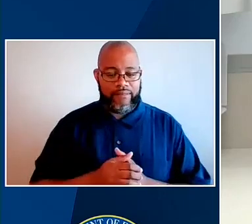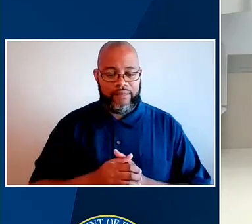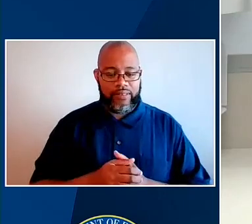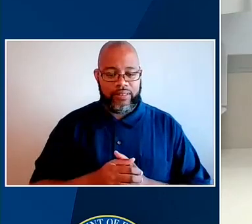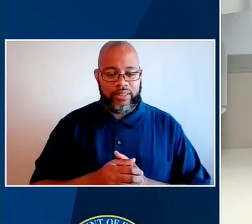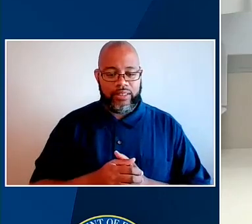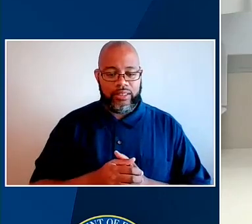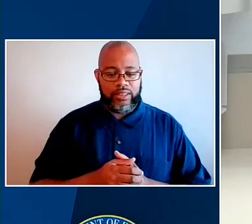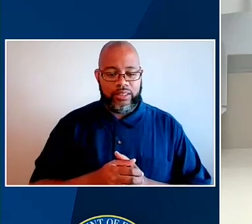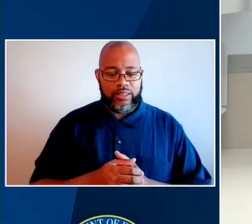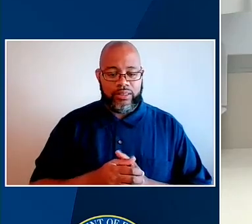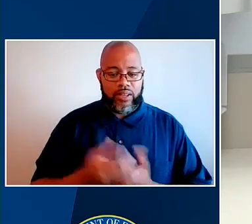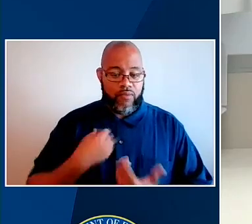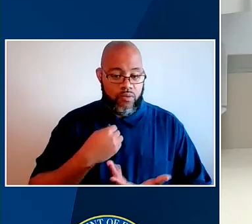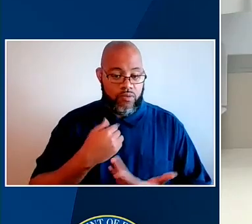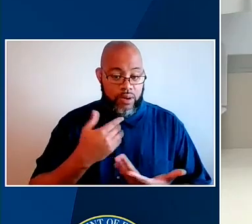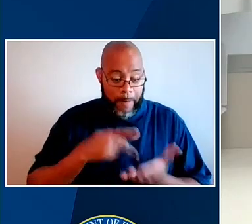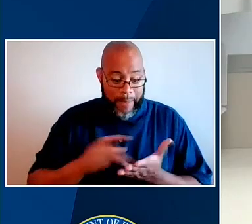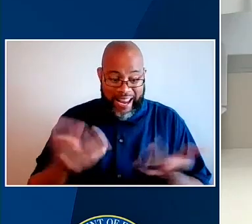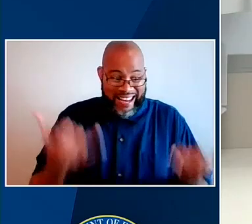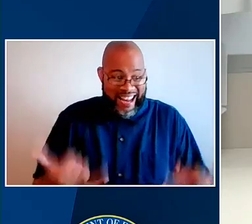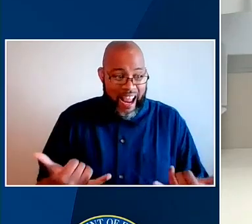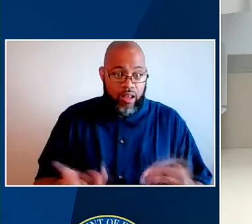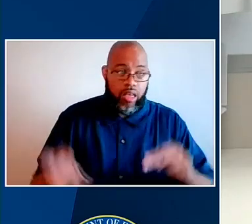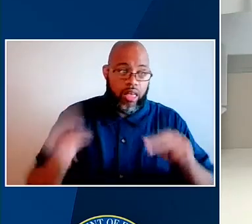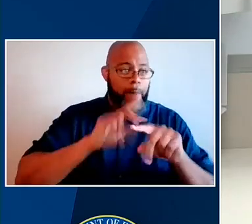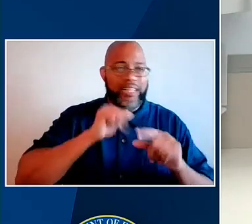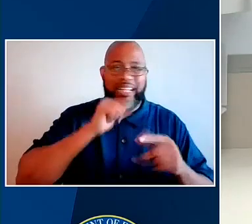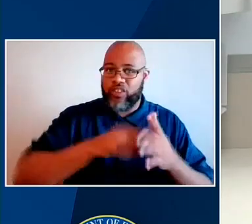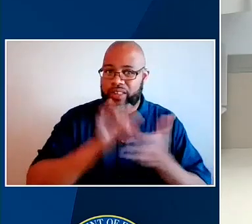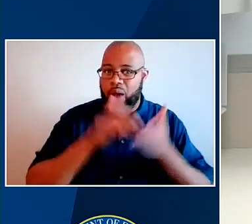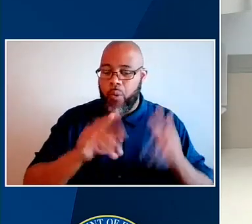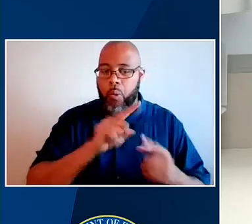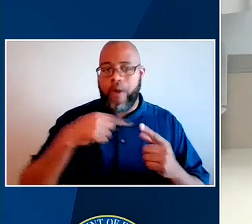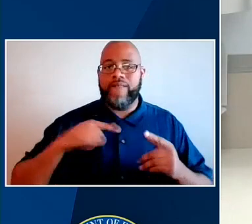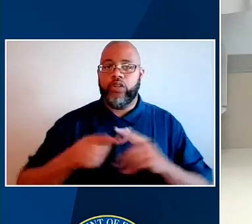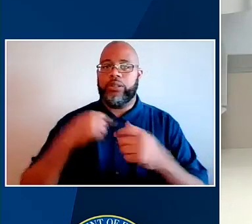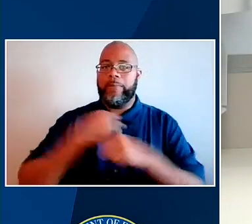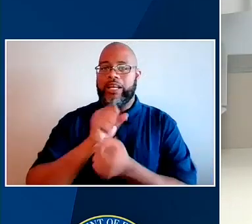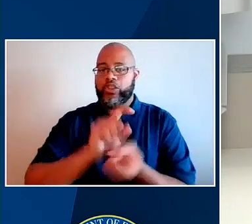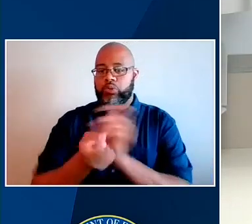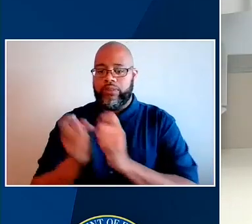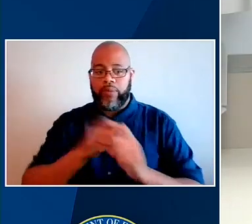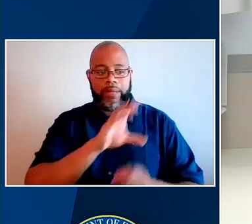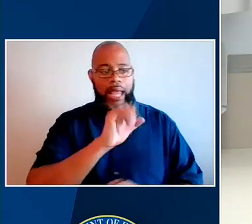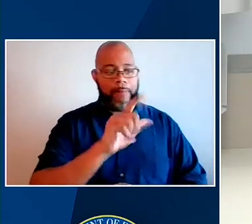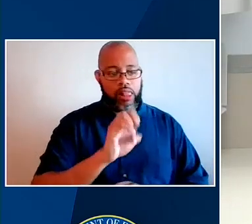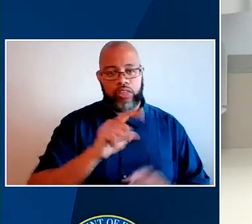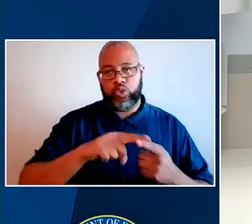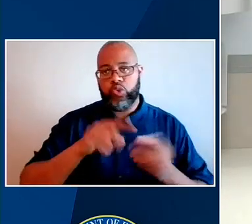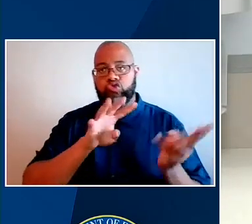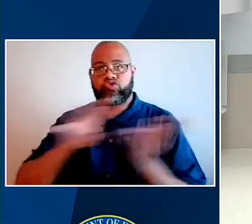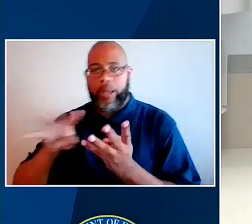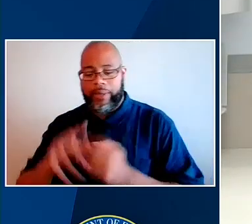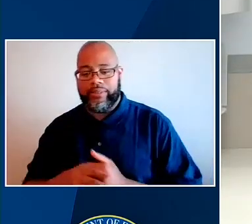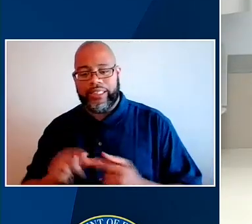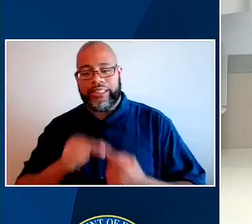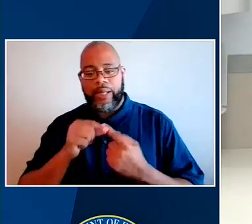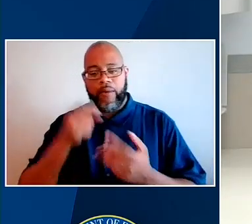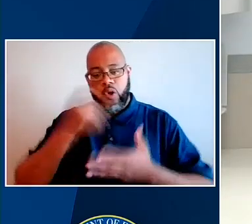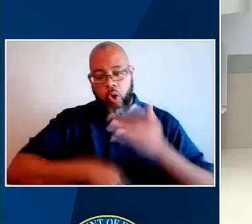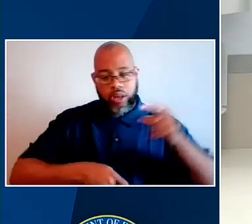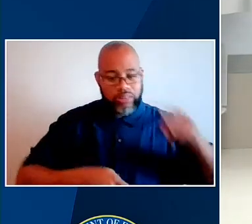paying more now than ever before for those, but it didn't start that way when we first made the switch from cable to streaming. Except the costs